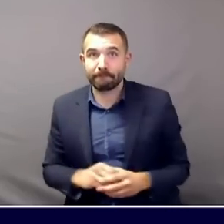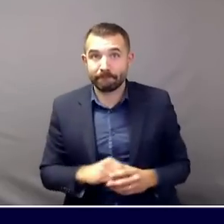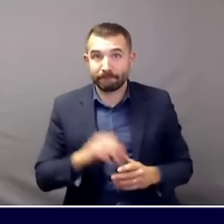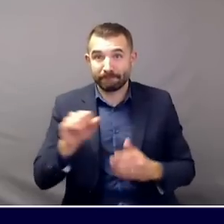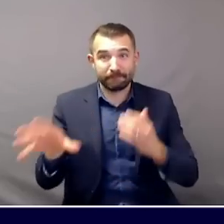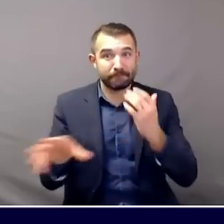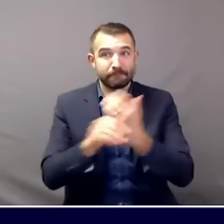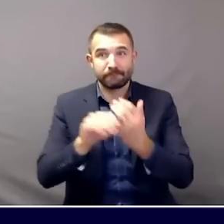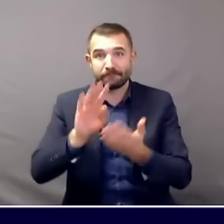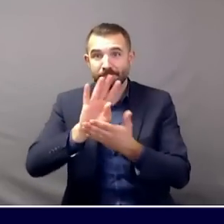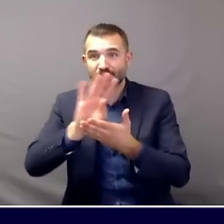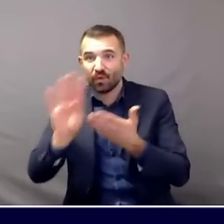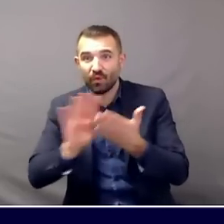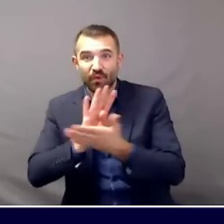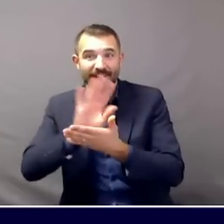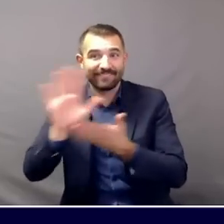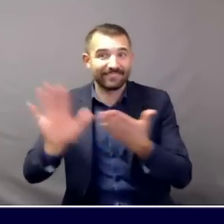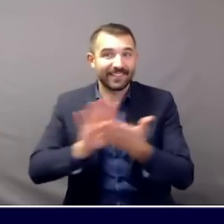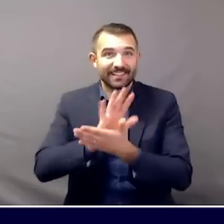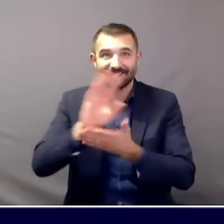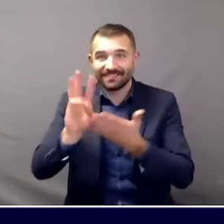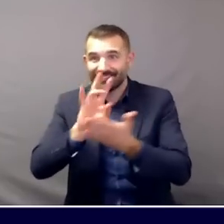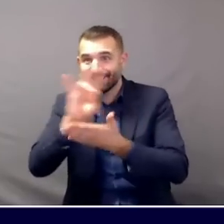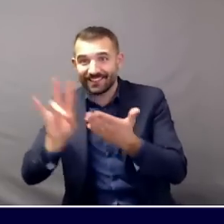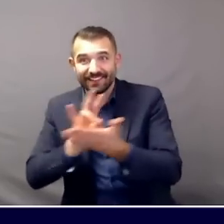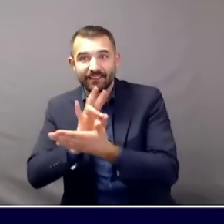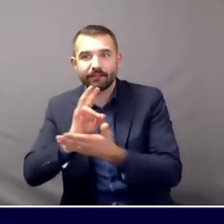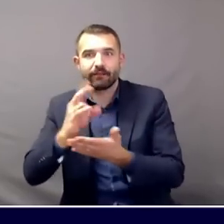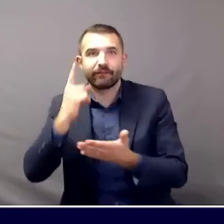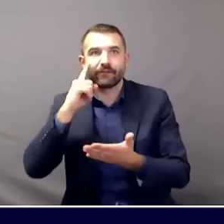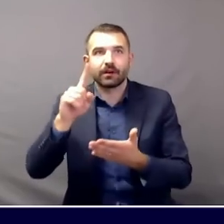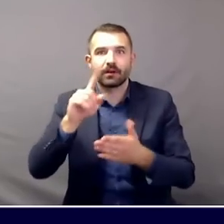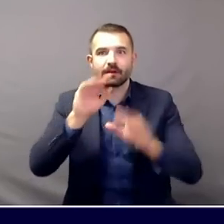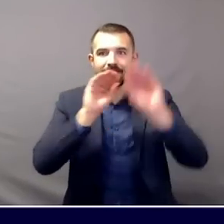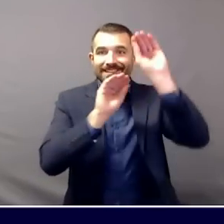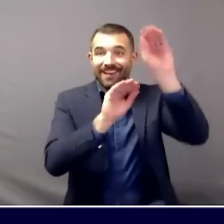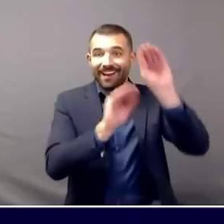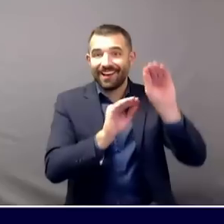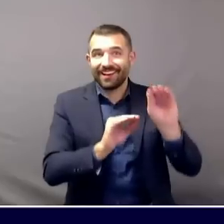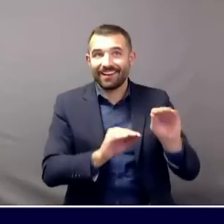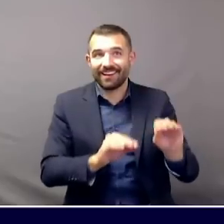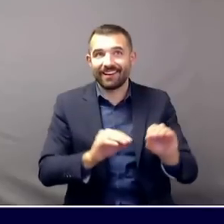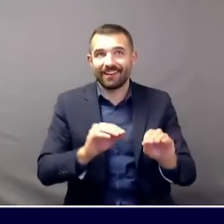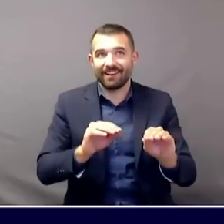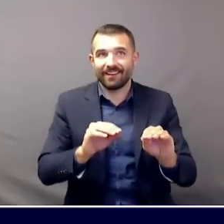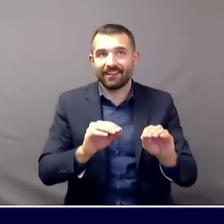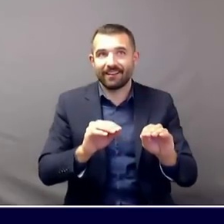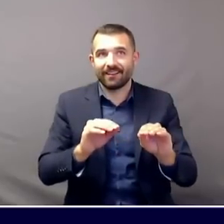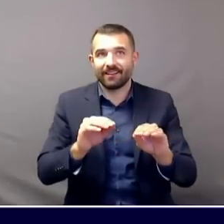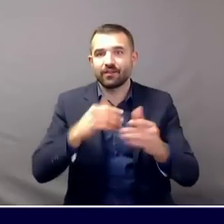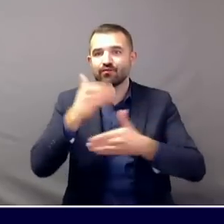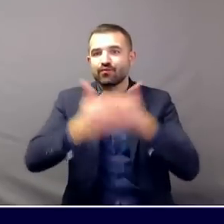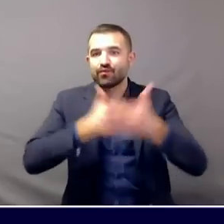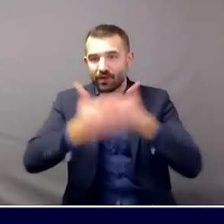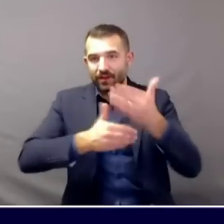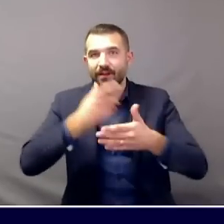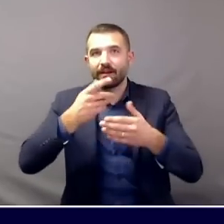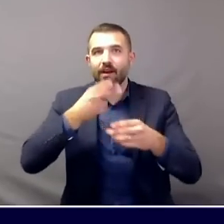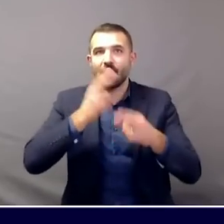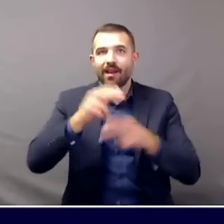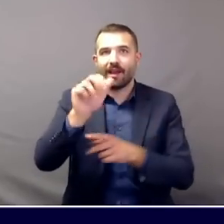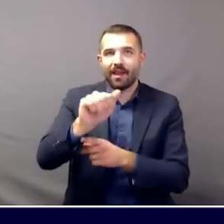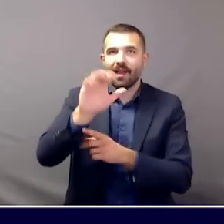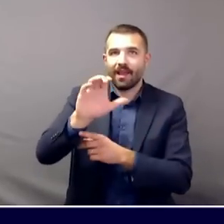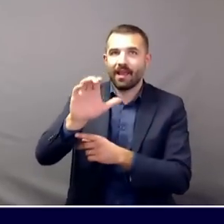that entry process. A process that is called in the technical lingo accessioning. So we always have strived to keep